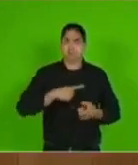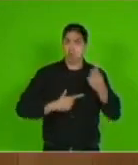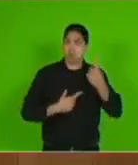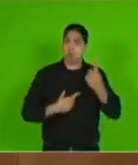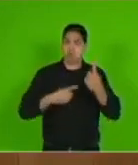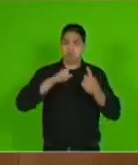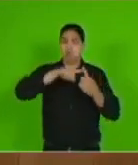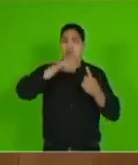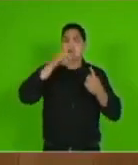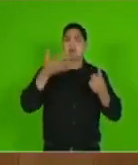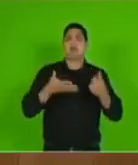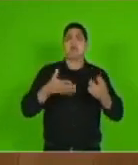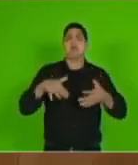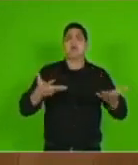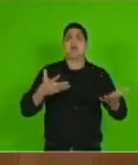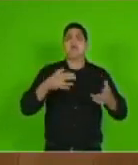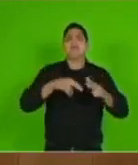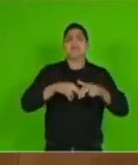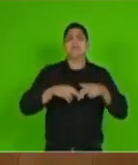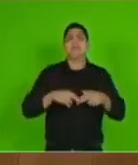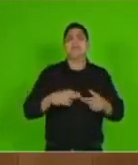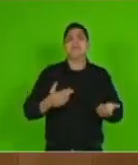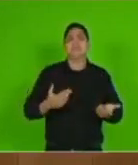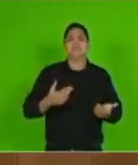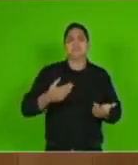what our soul thinks it needs,